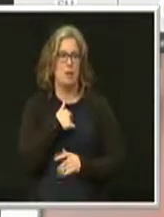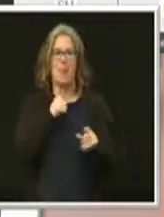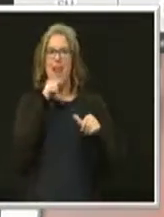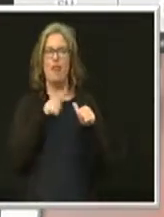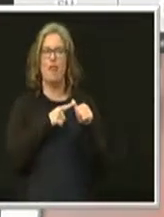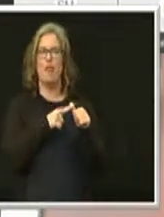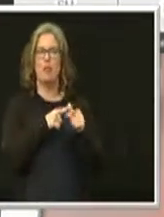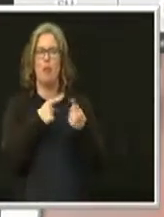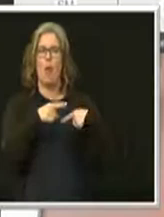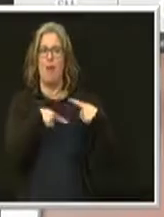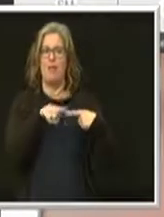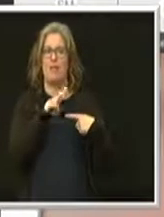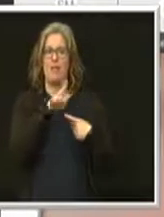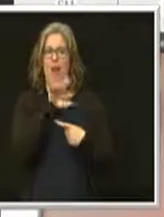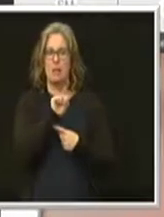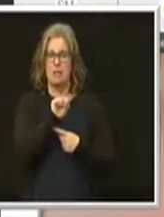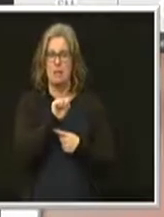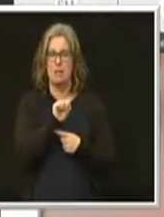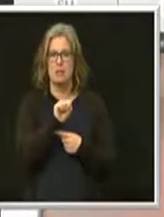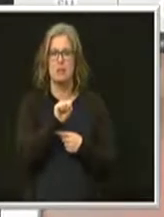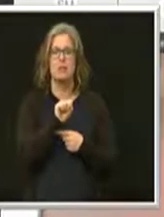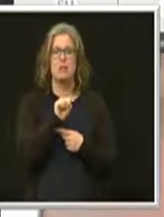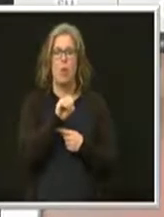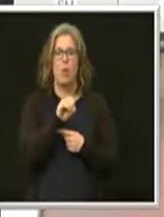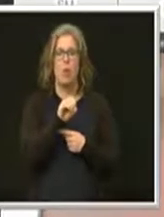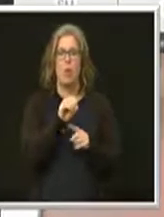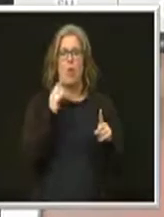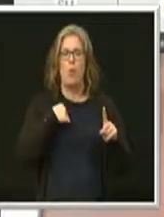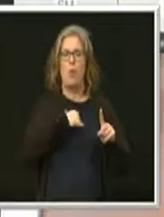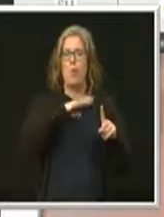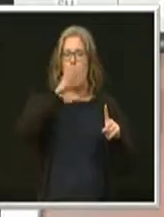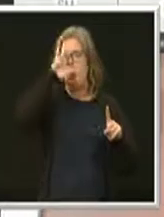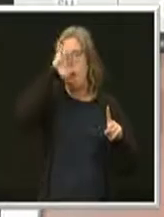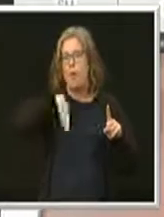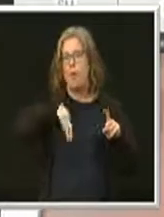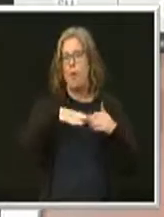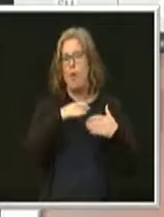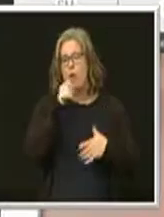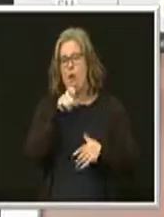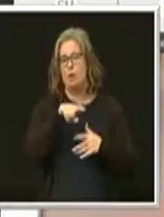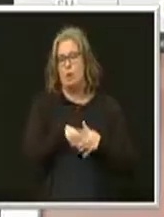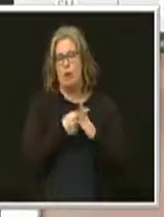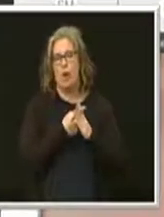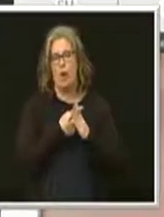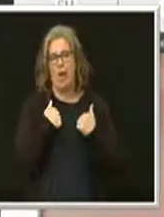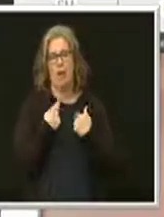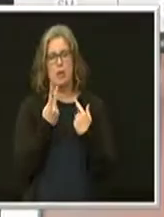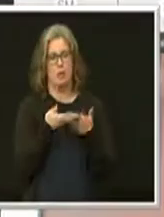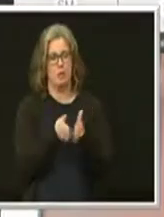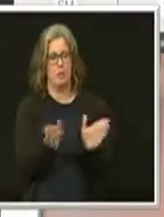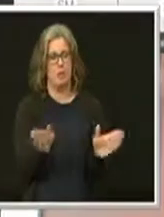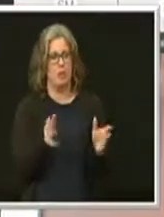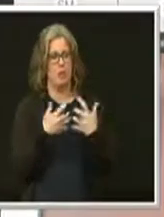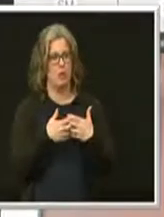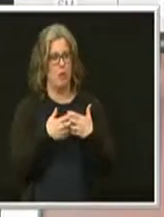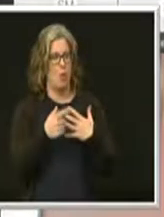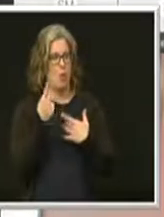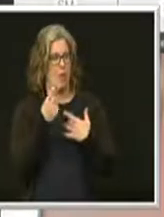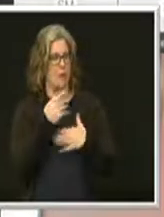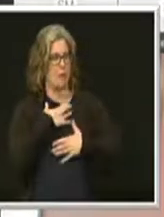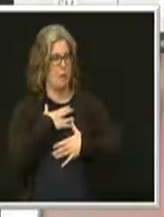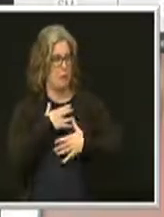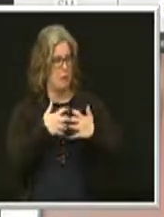of this virus by any stretch of the imagination. So we'll know on whether or not you can start having 2 people serviced by 1